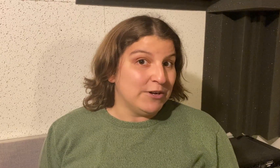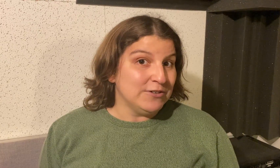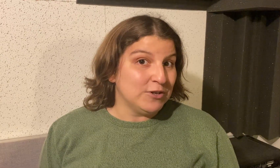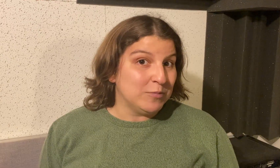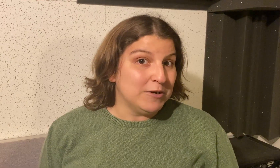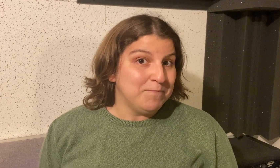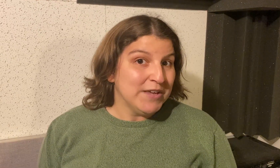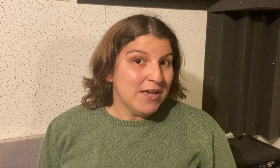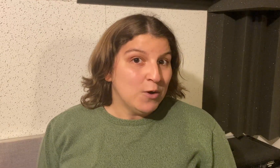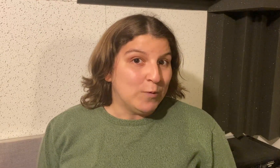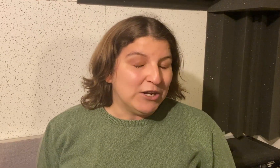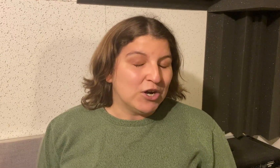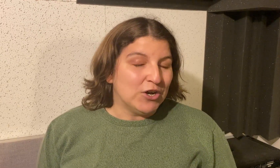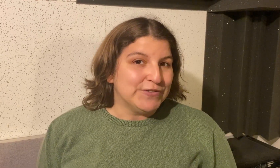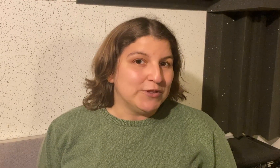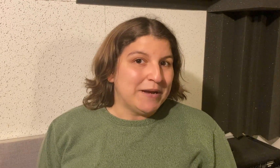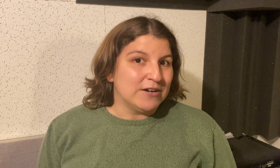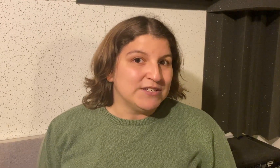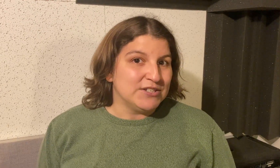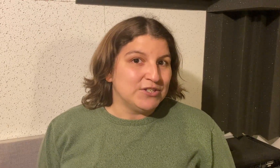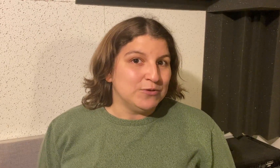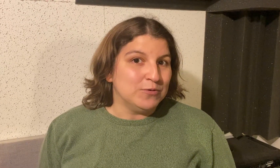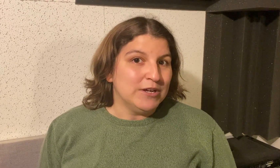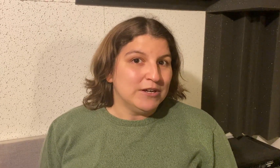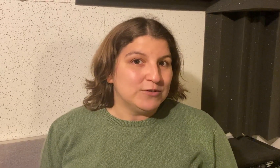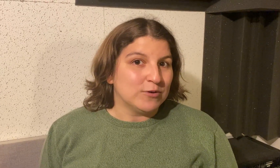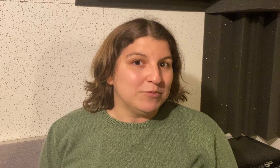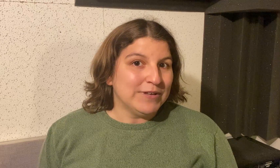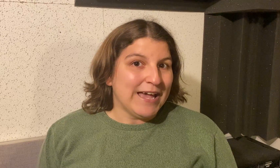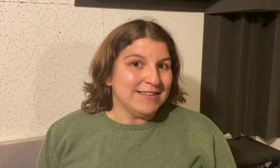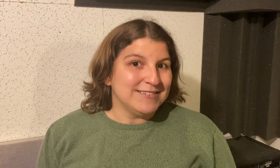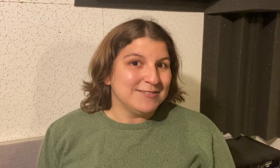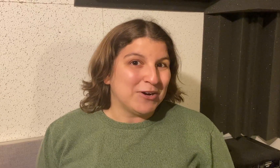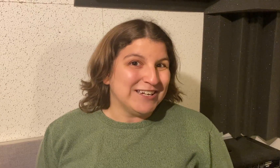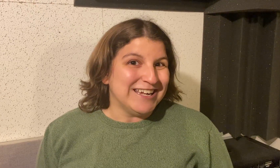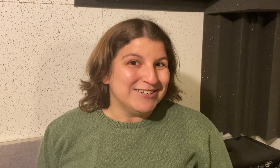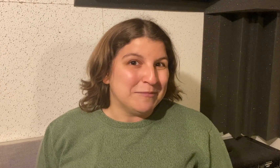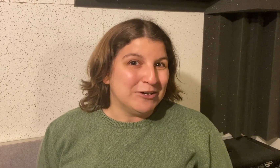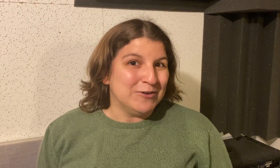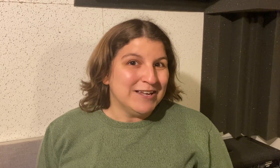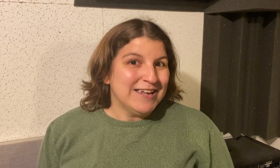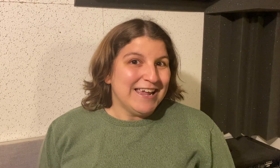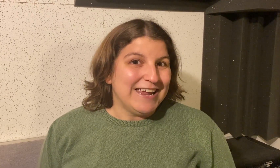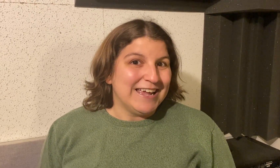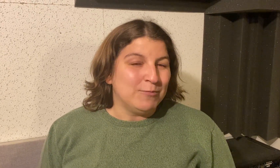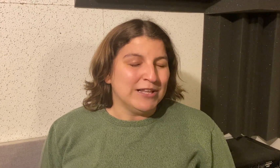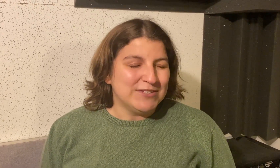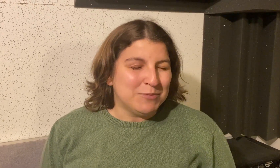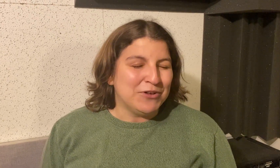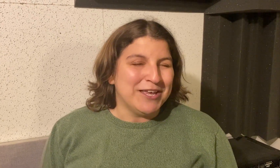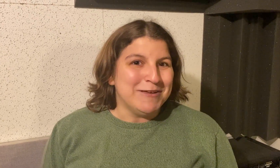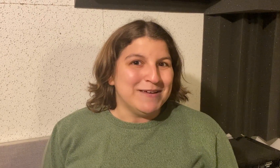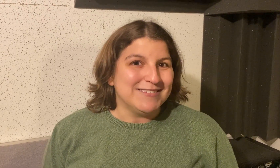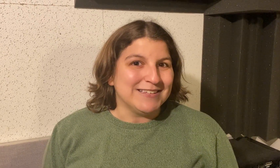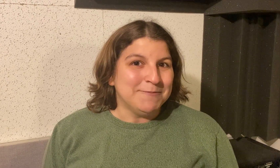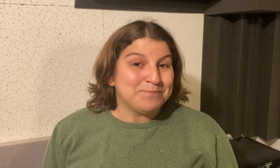3 years now in October. We are also the parents to two adorable cats, Sparky and Domino, and we love to